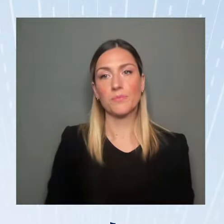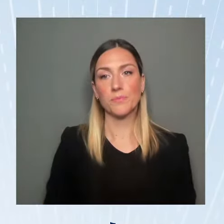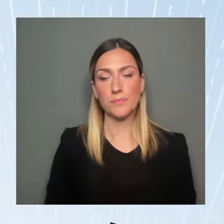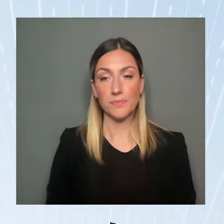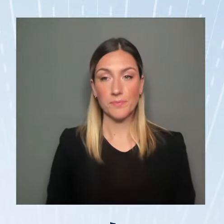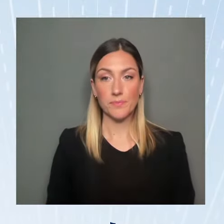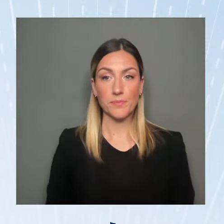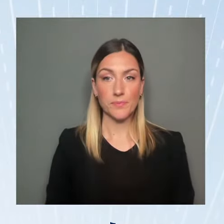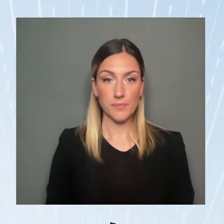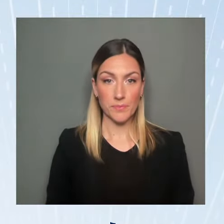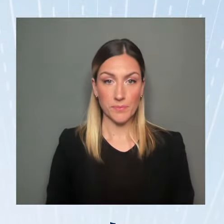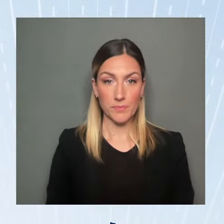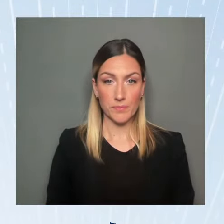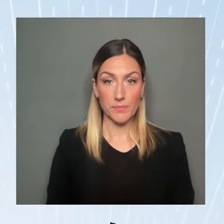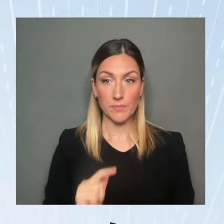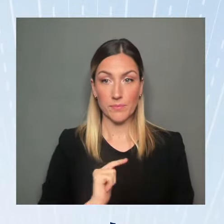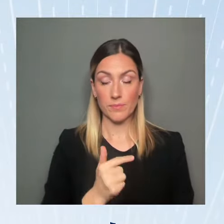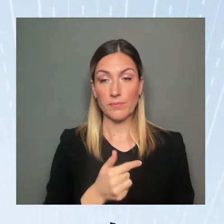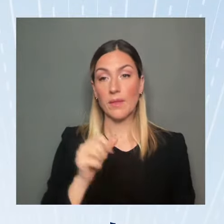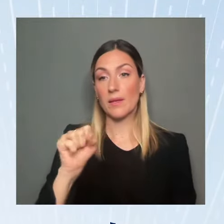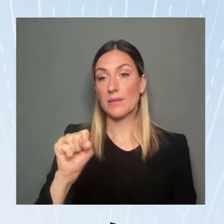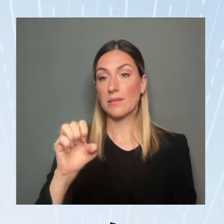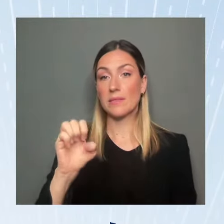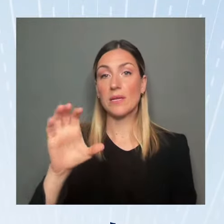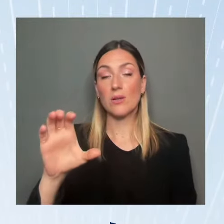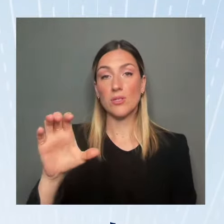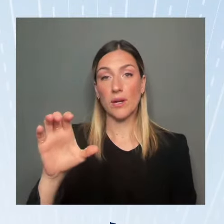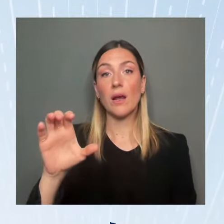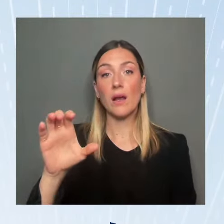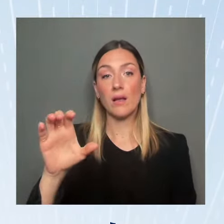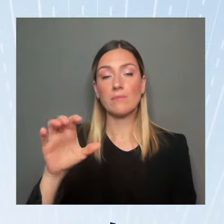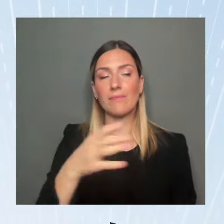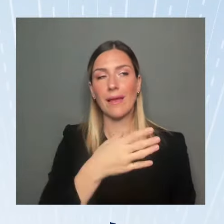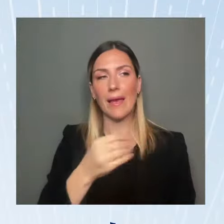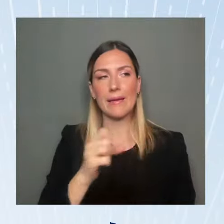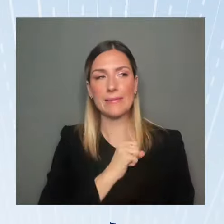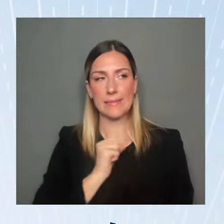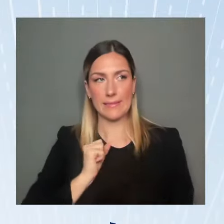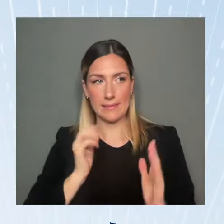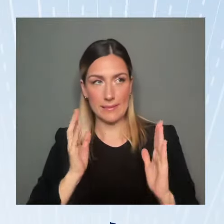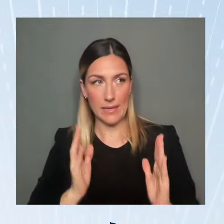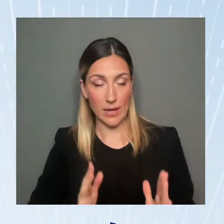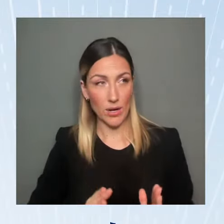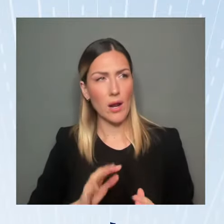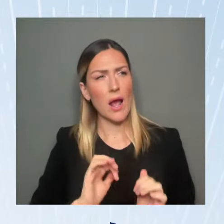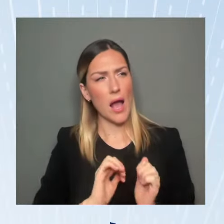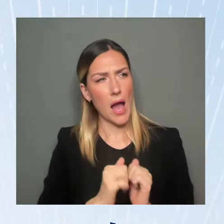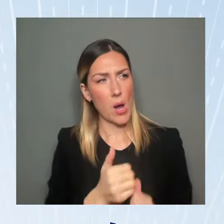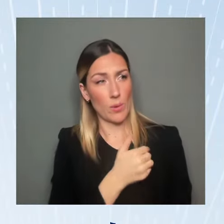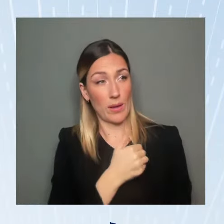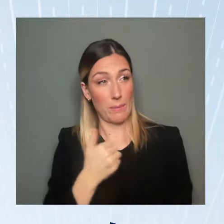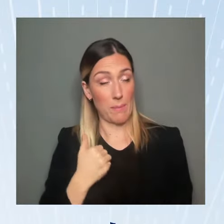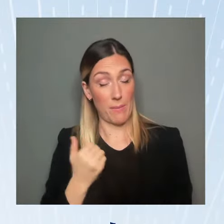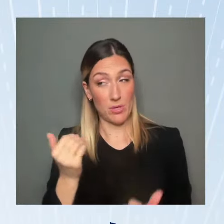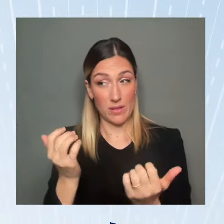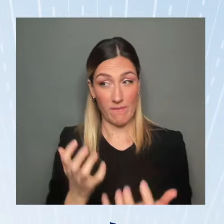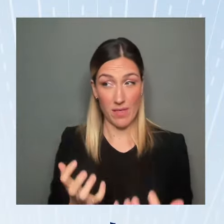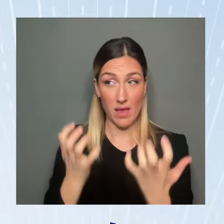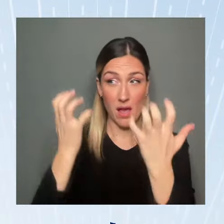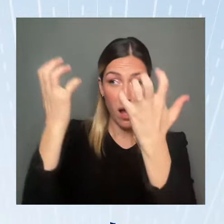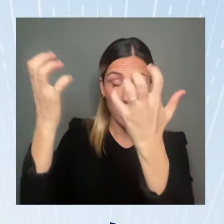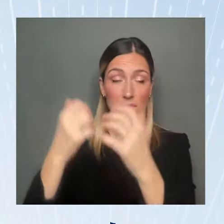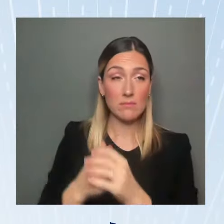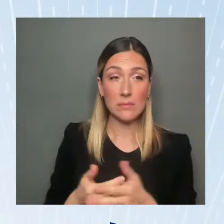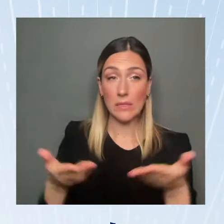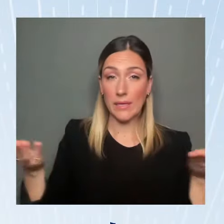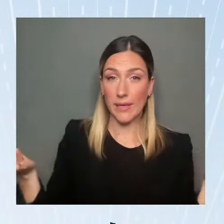So, Mr. Secretary, and the Senator too, how can members of the audience, both here in